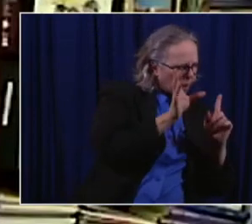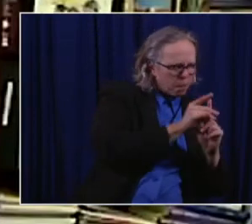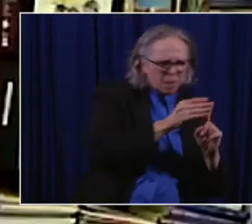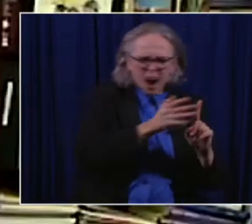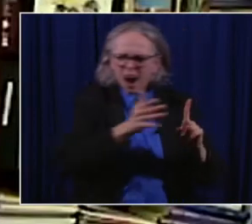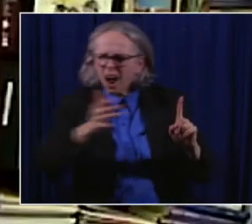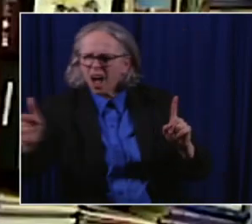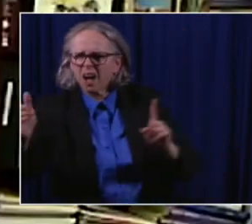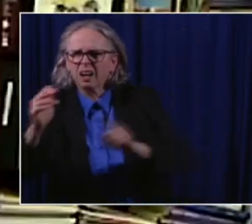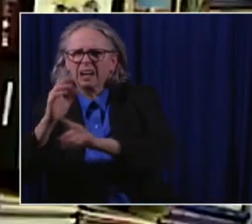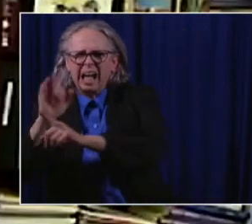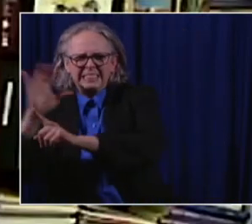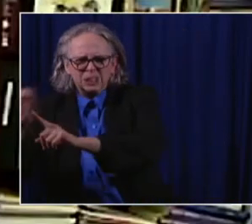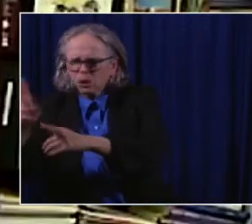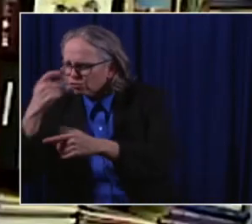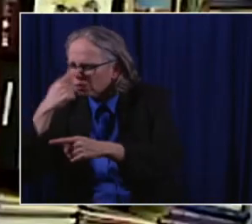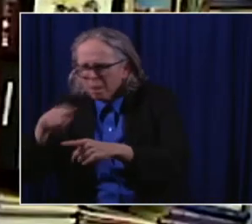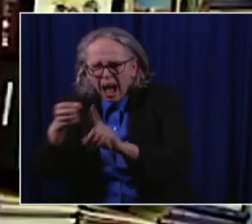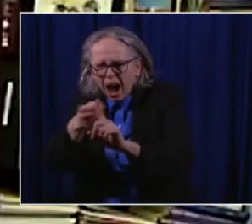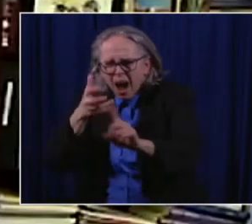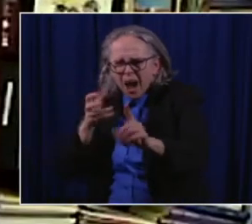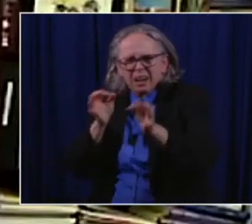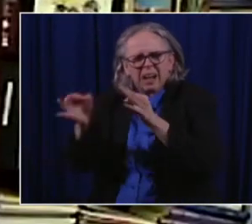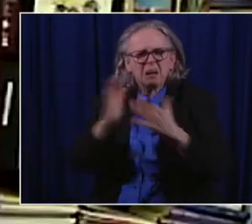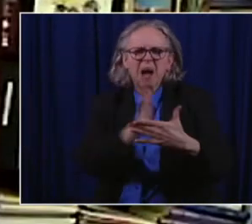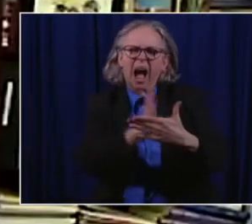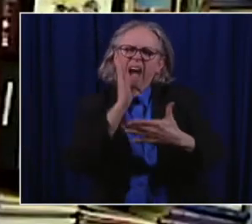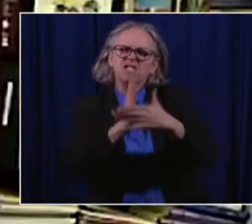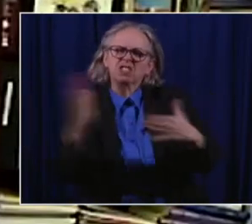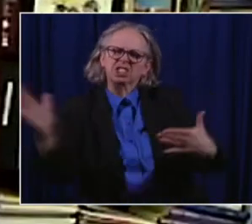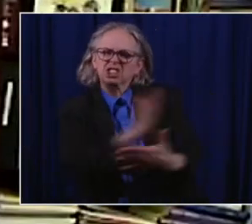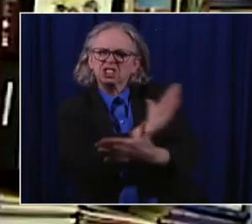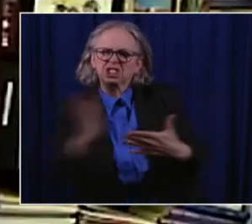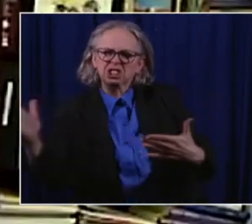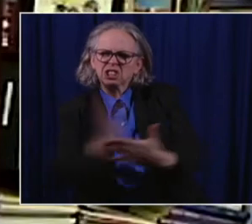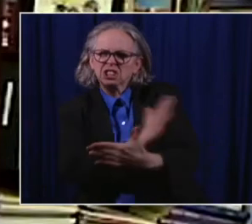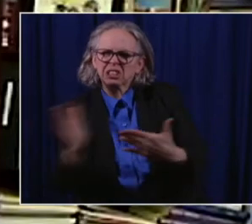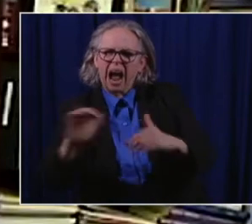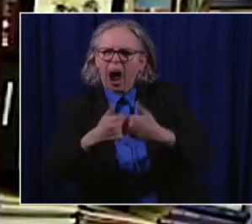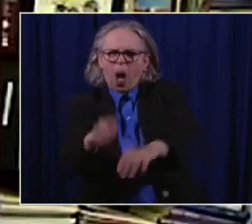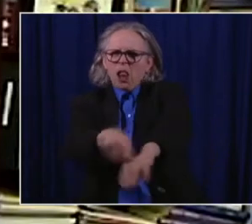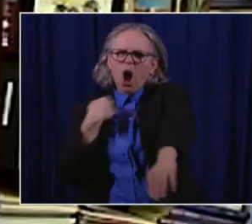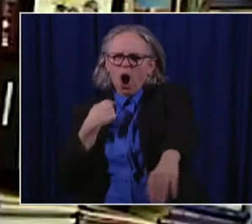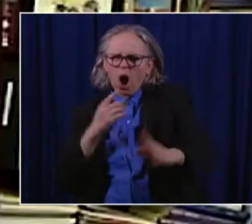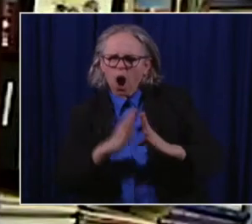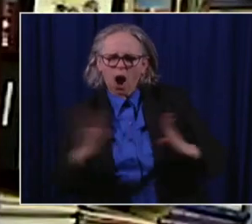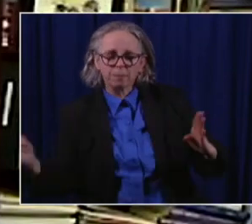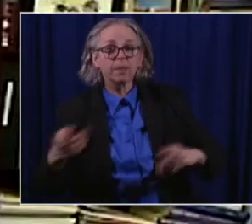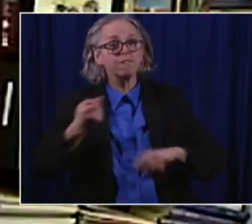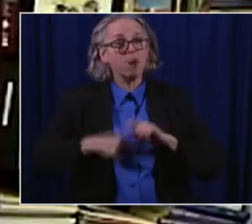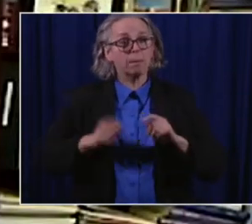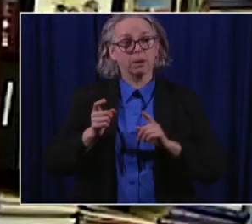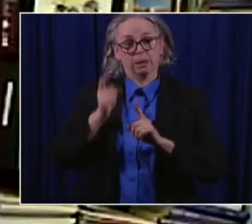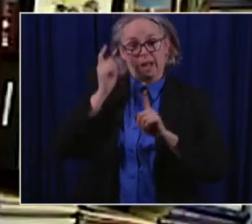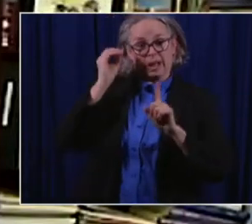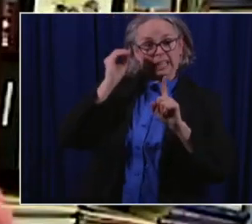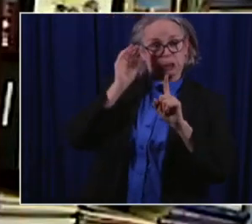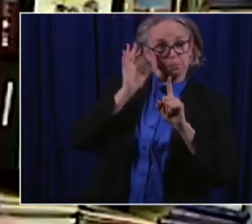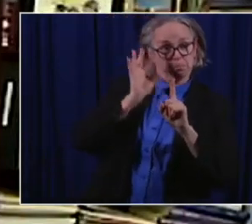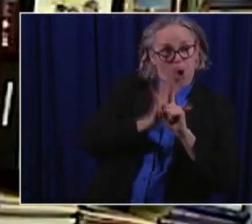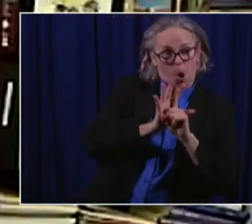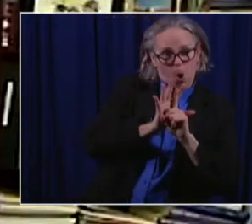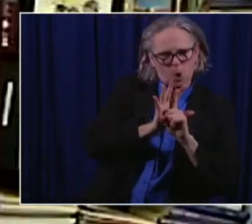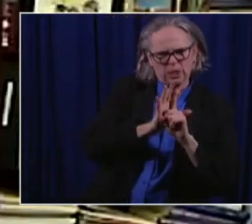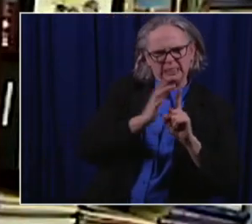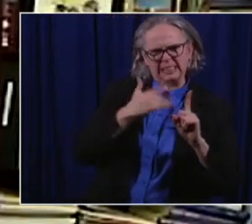you're exposed, it's generally not less than 3 days before you would start having symptoms, but it's anywhere from 3 to 10 days where